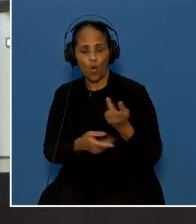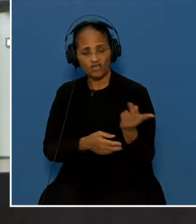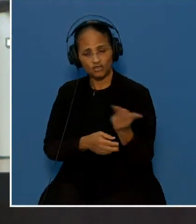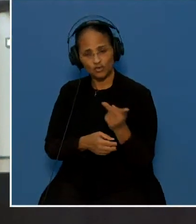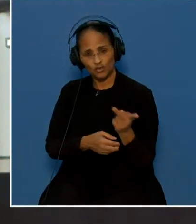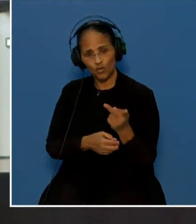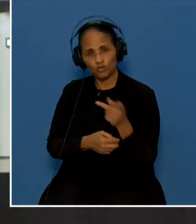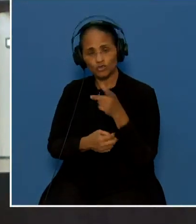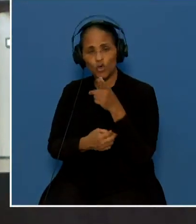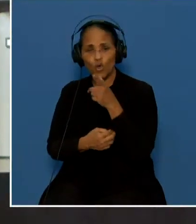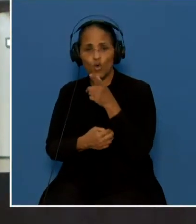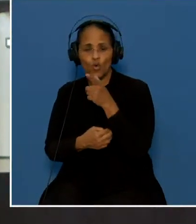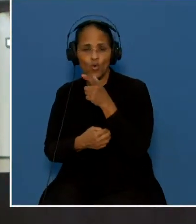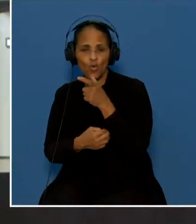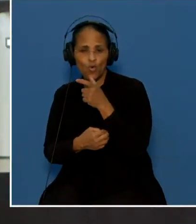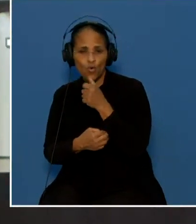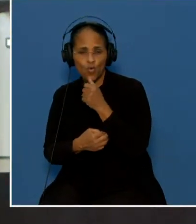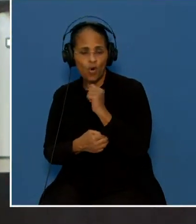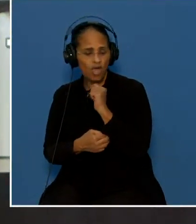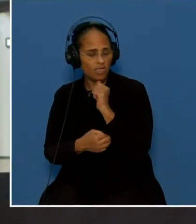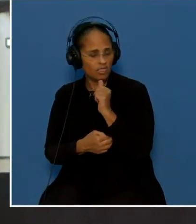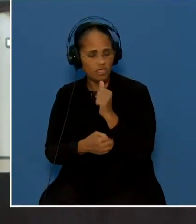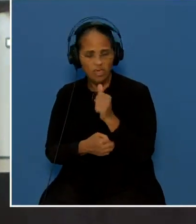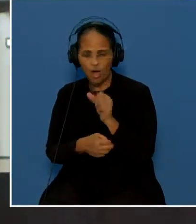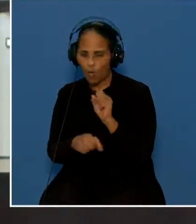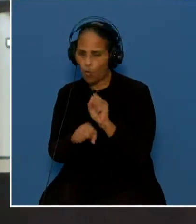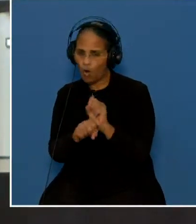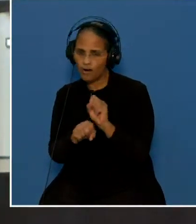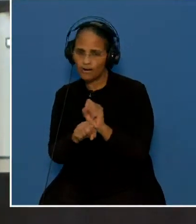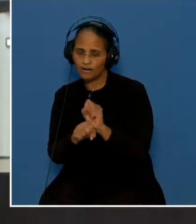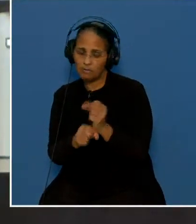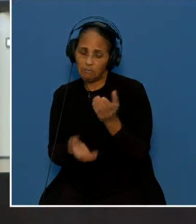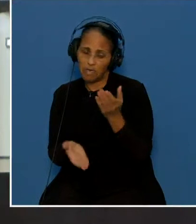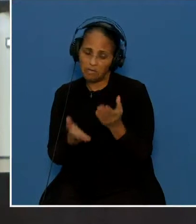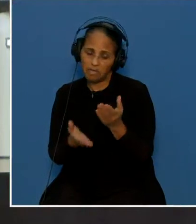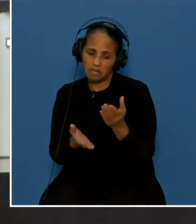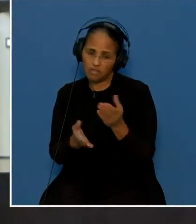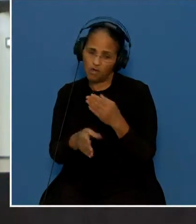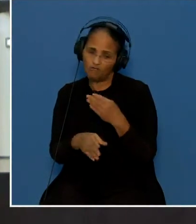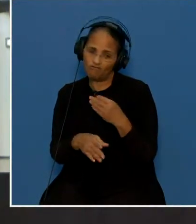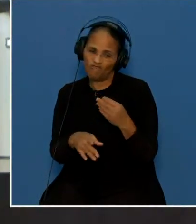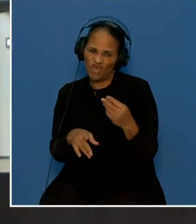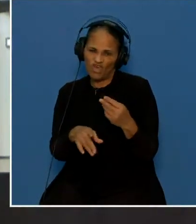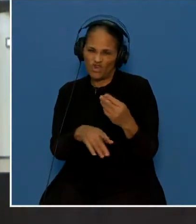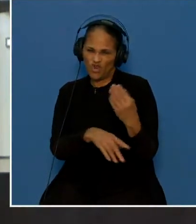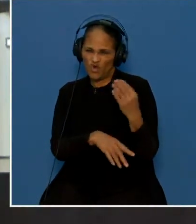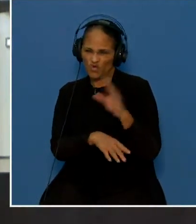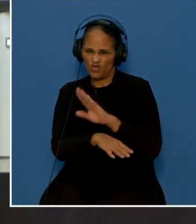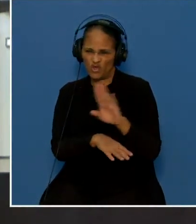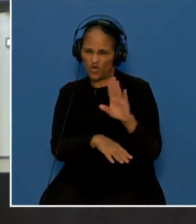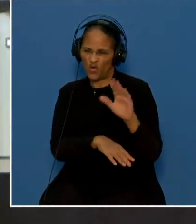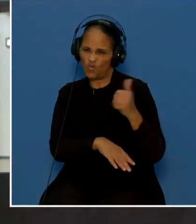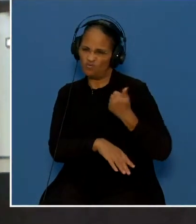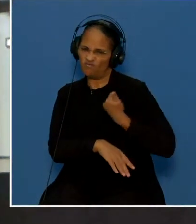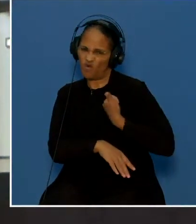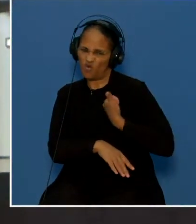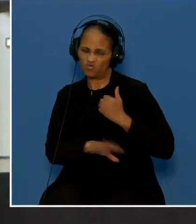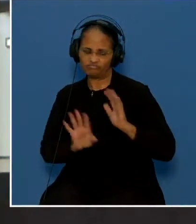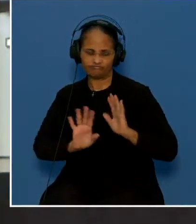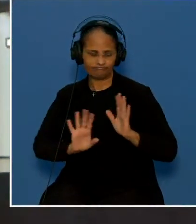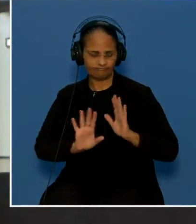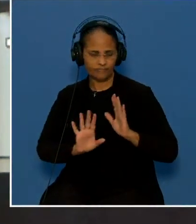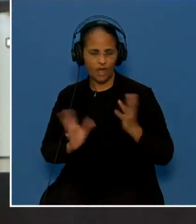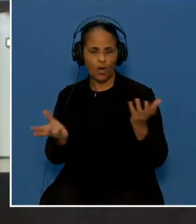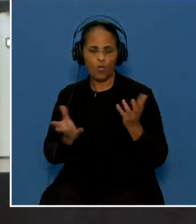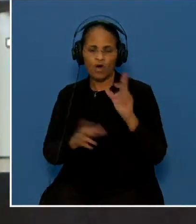those who are not working, perhaps due to no fault of their own, certainly no due fault of their own, and